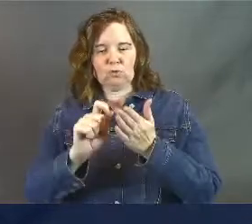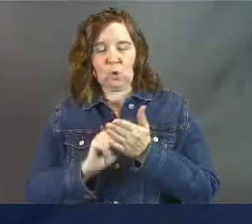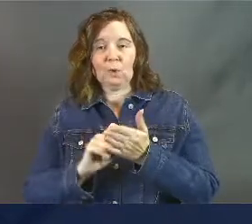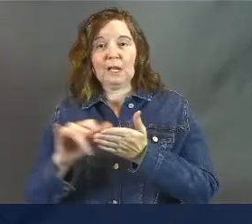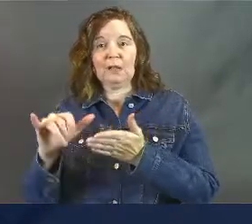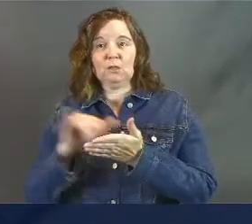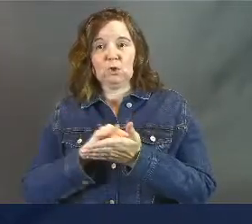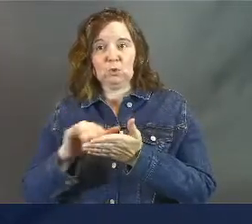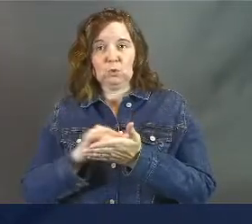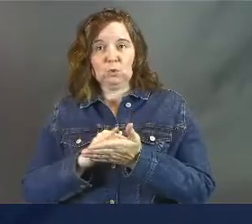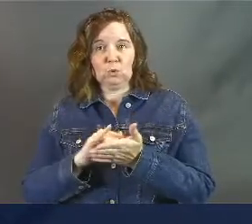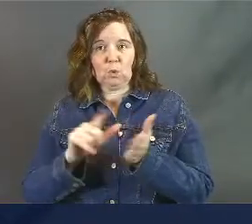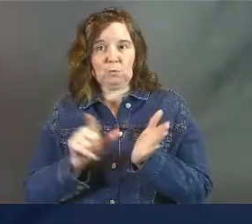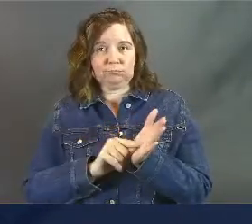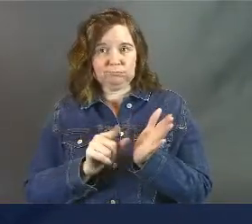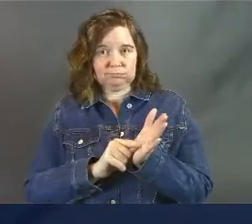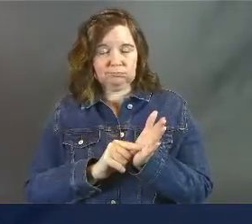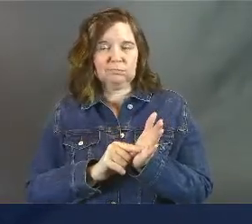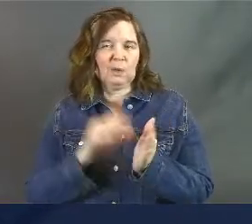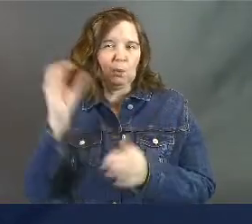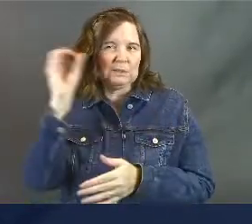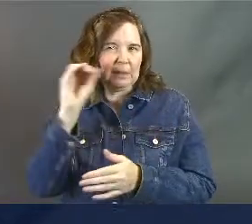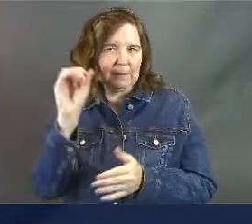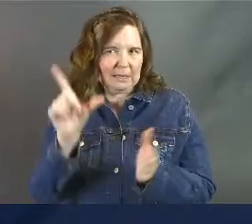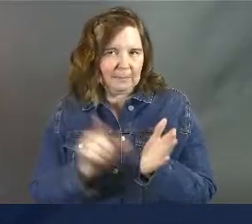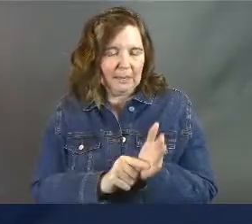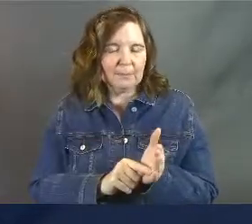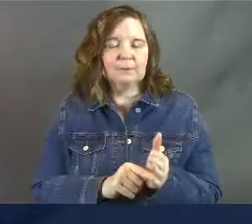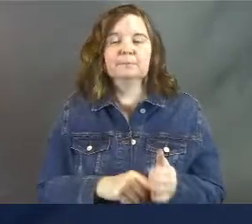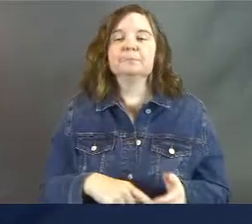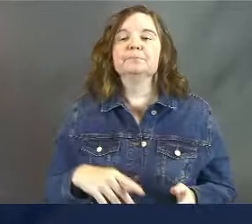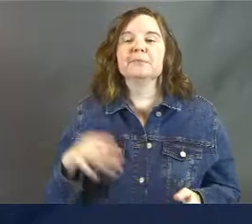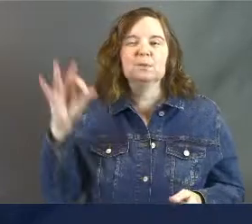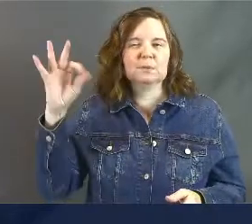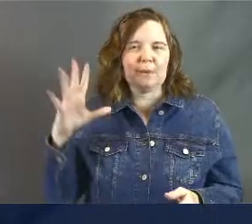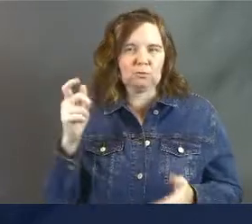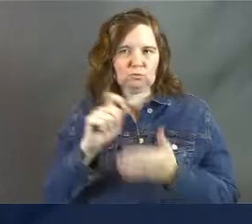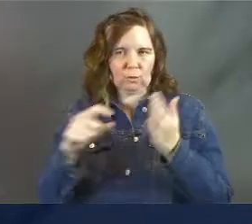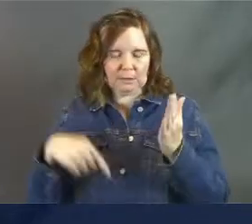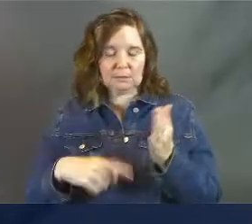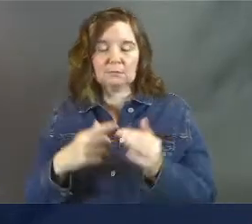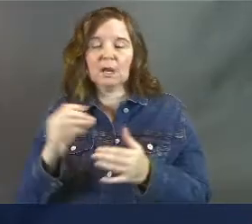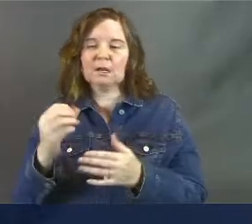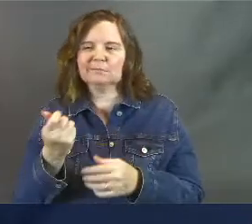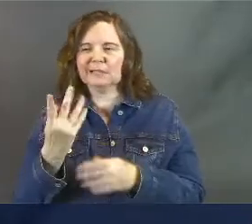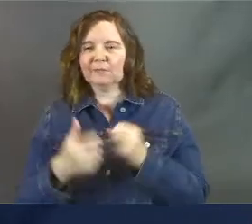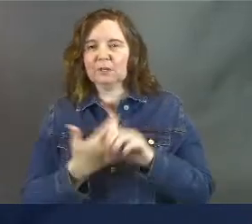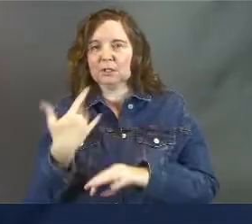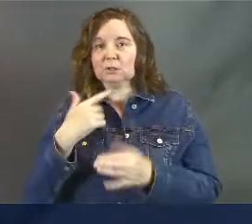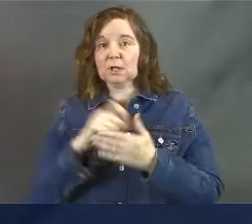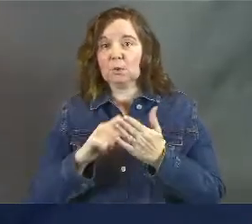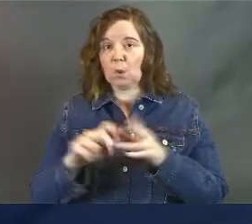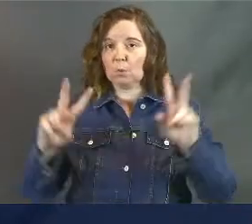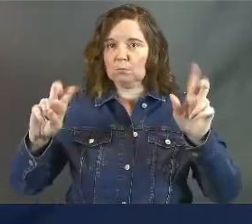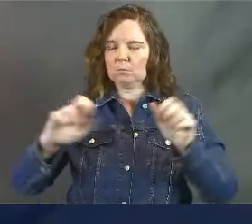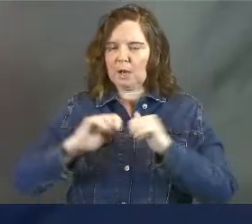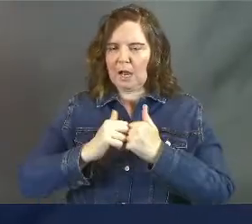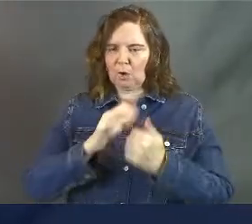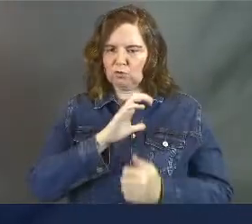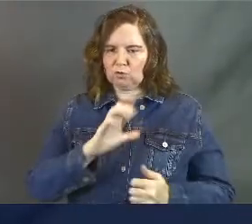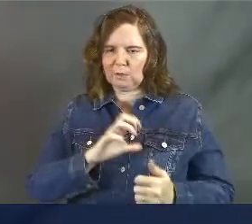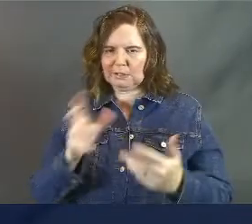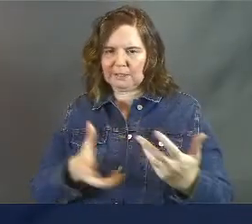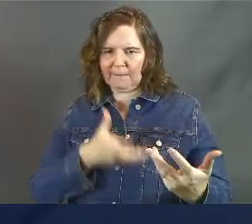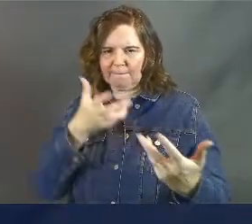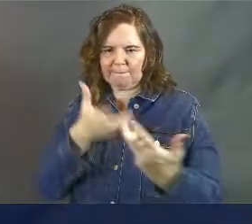opinion piece. Wonderful pastor. I follow a lot of what this guy does. Several years back, he wrote an article called How Do Christians Fit Into